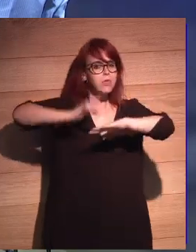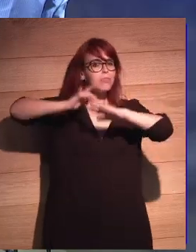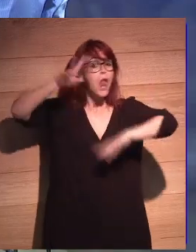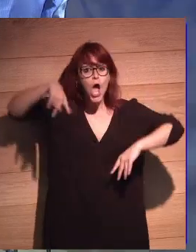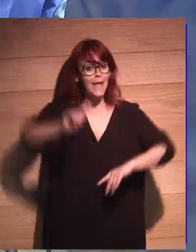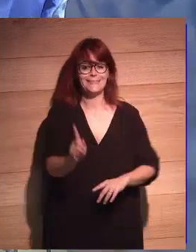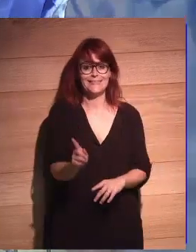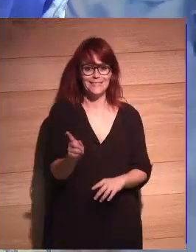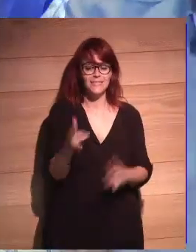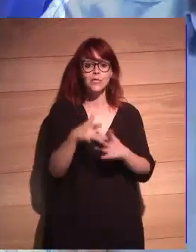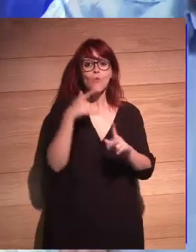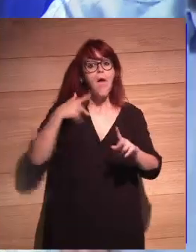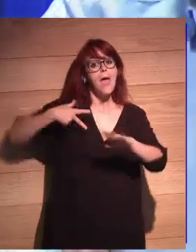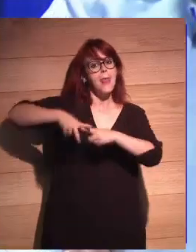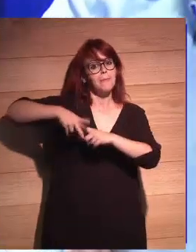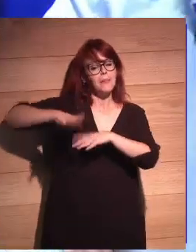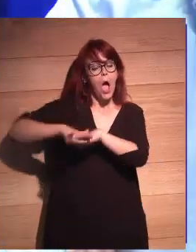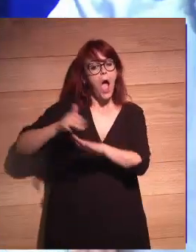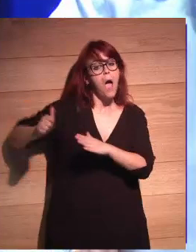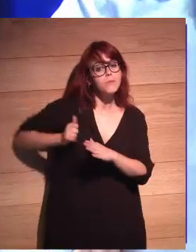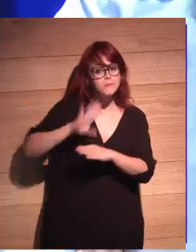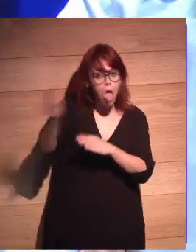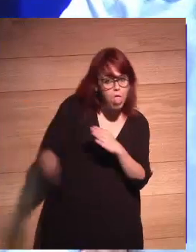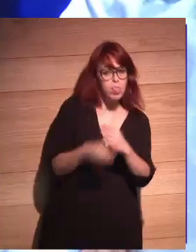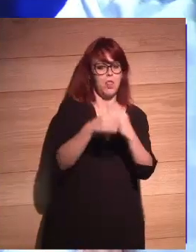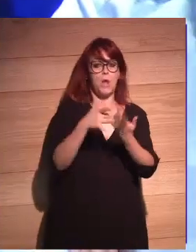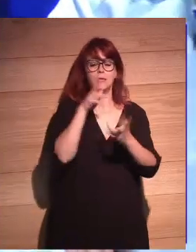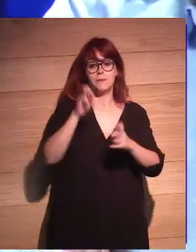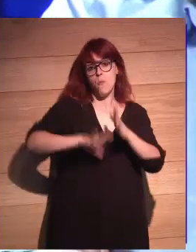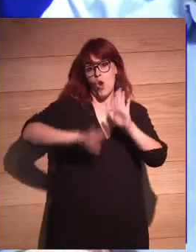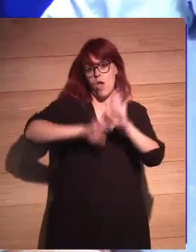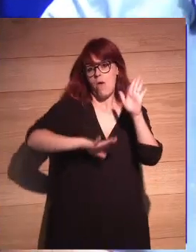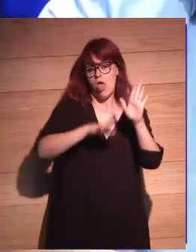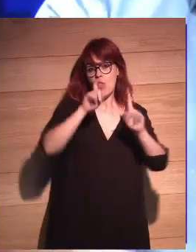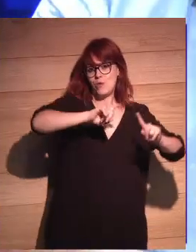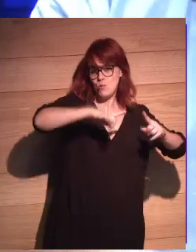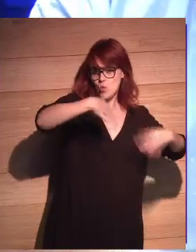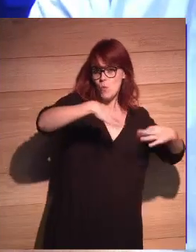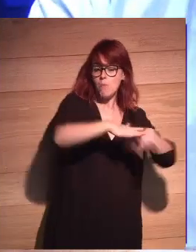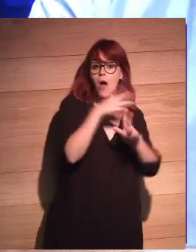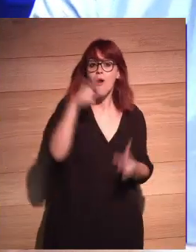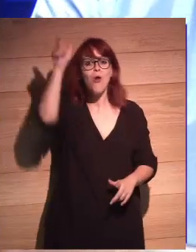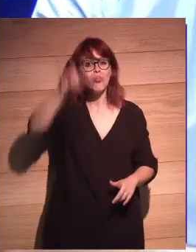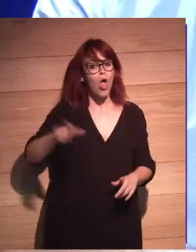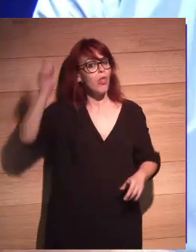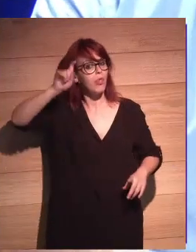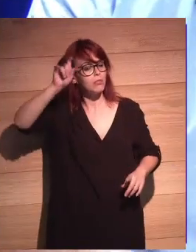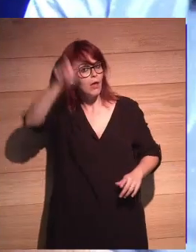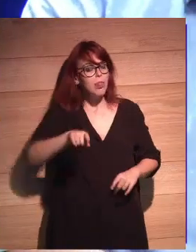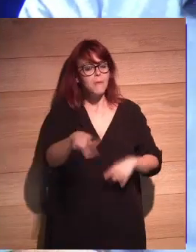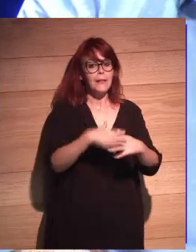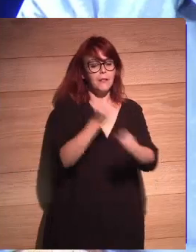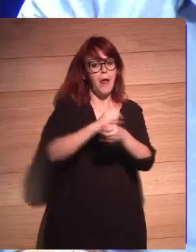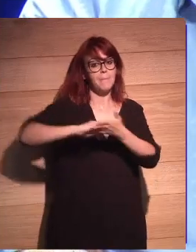becomes a digital stuff. It's just another tool that completes the program. So it is where the